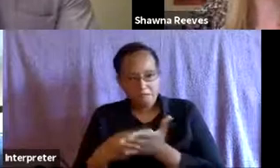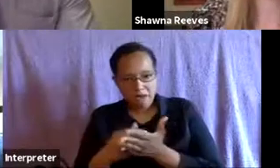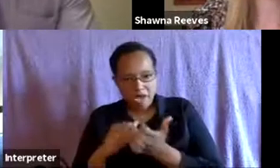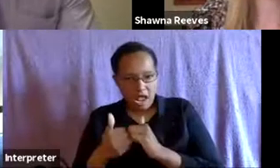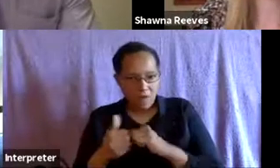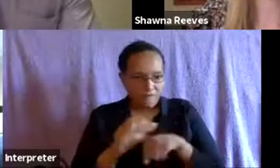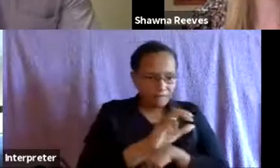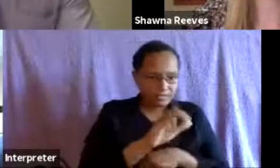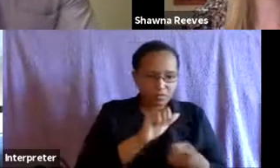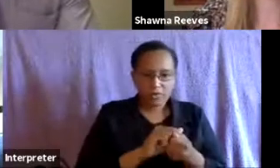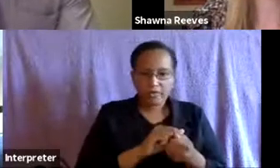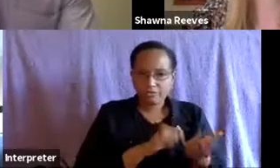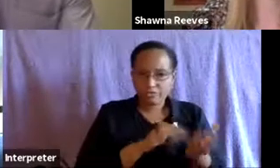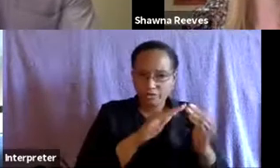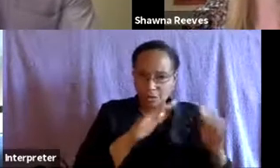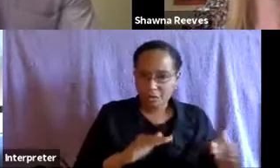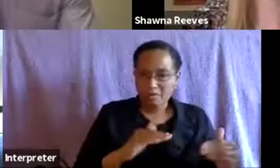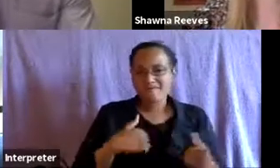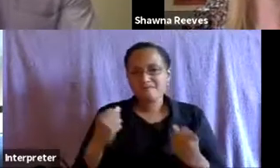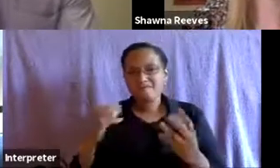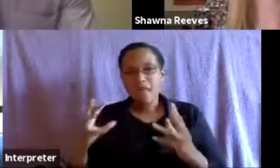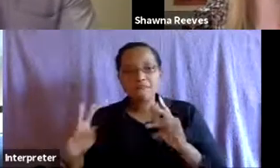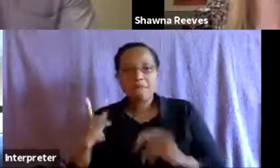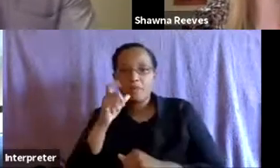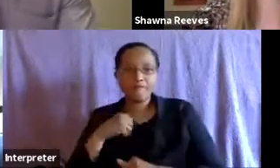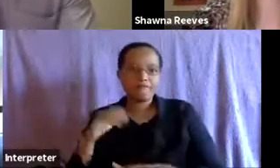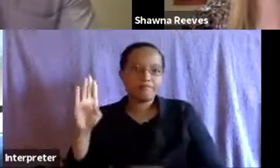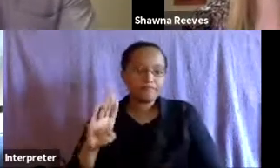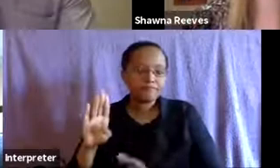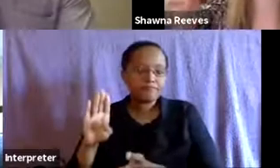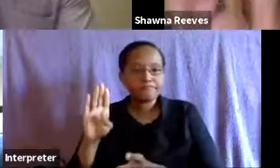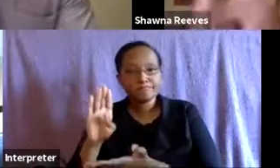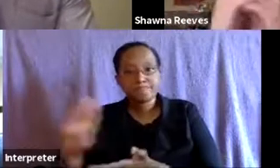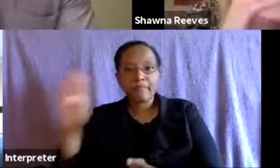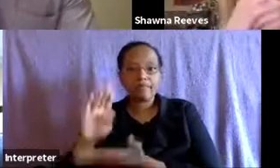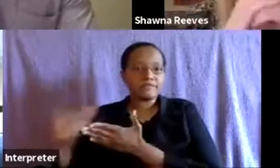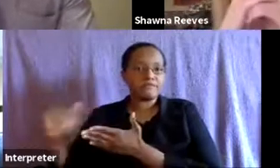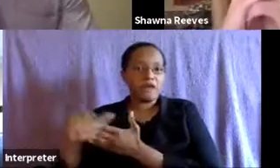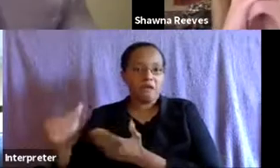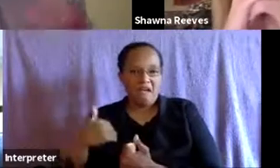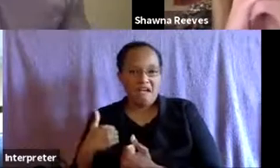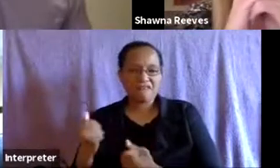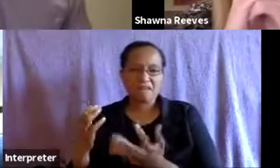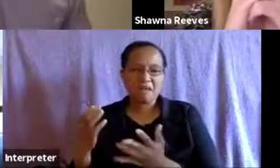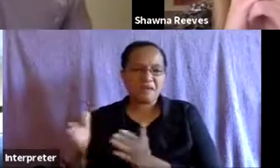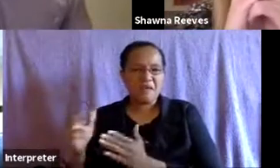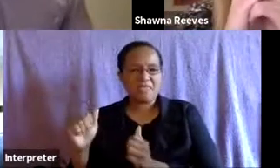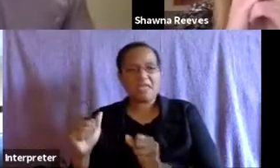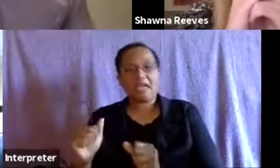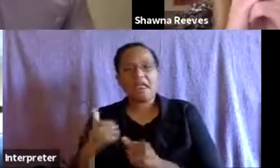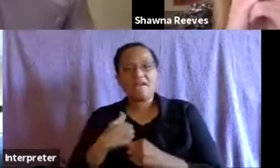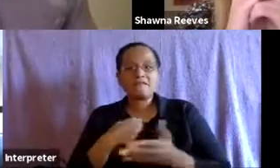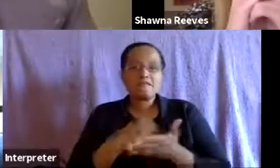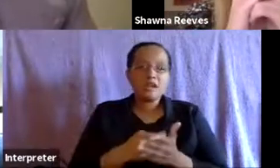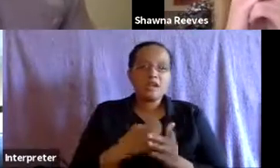care? Well, I think it's a canard that people can't make money on nursing homes.